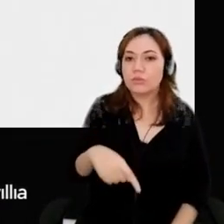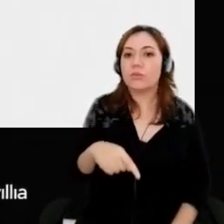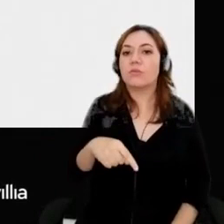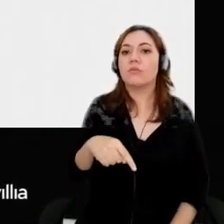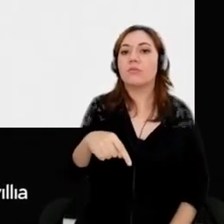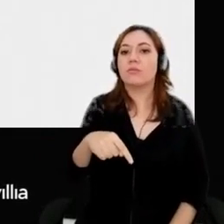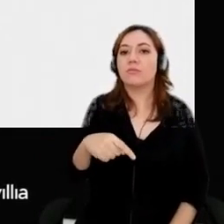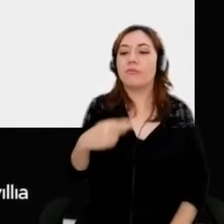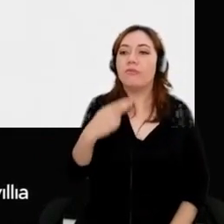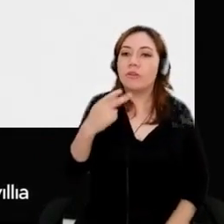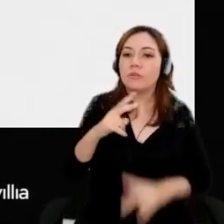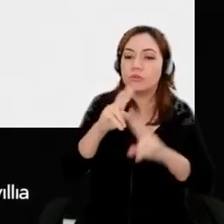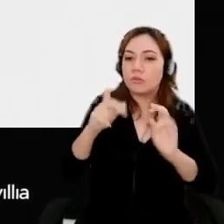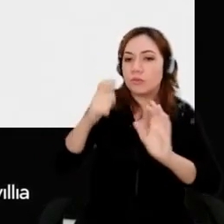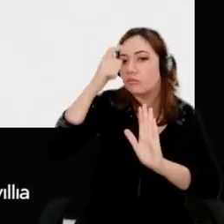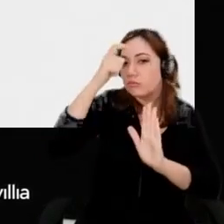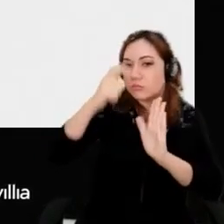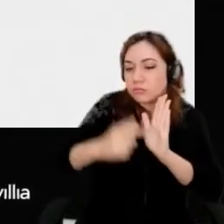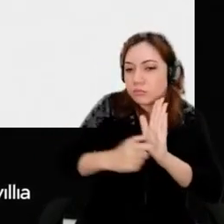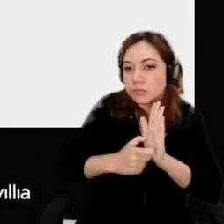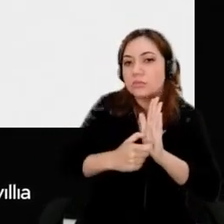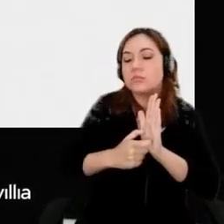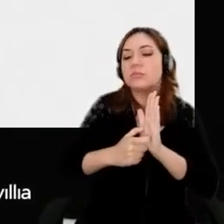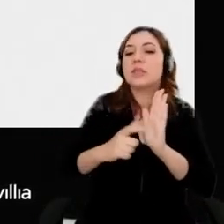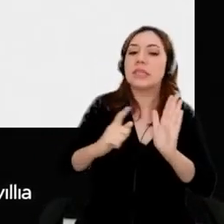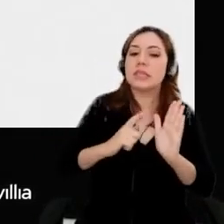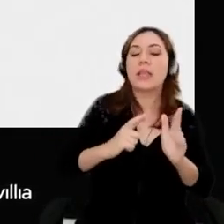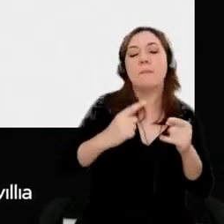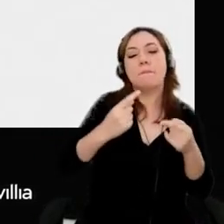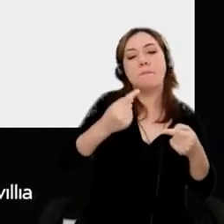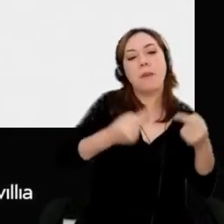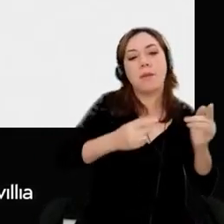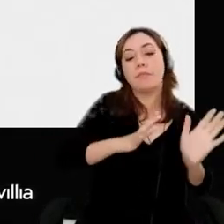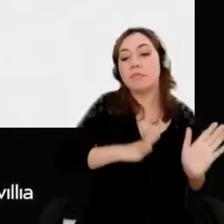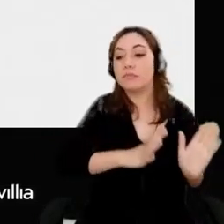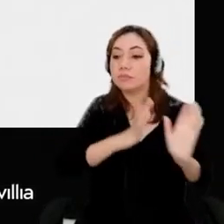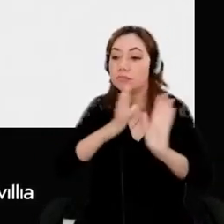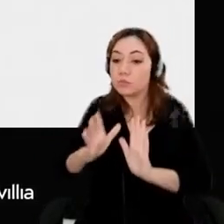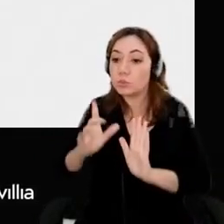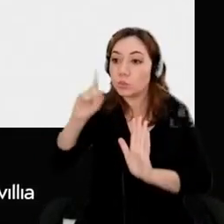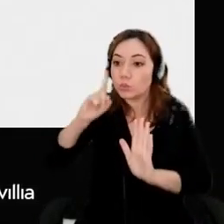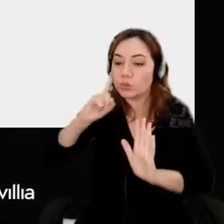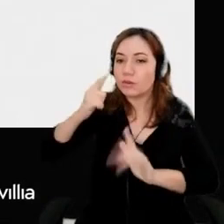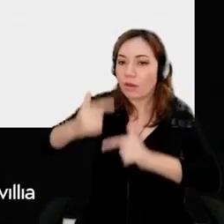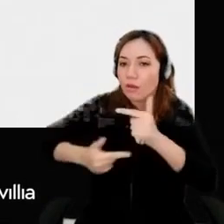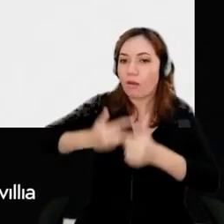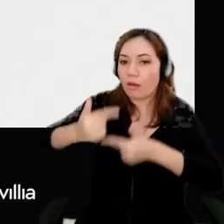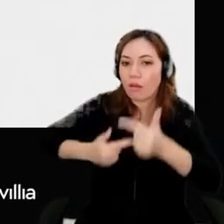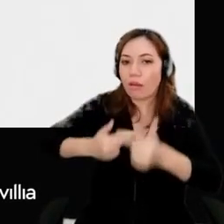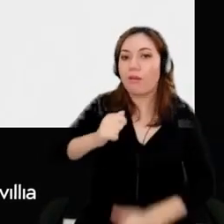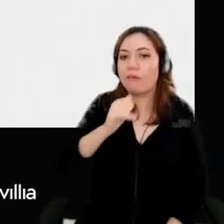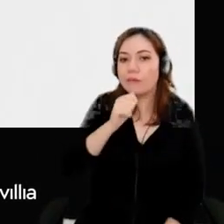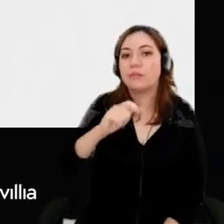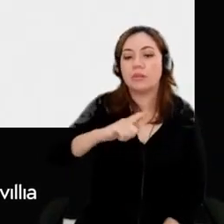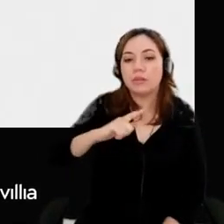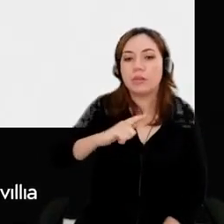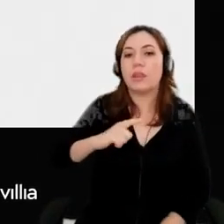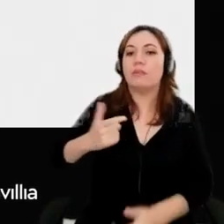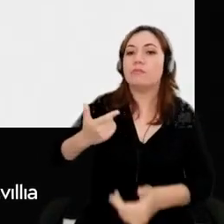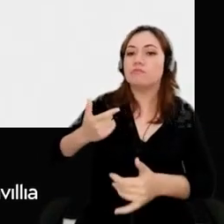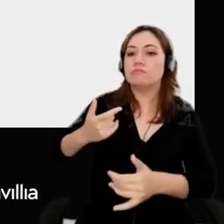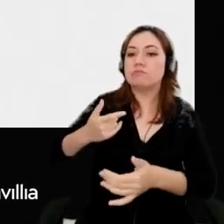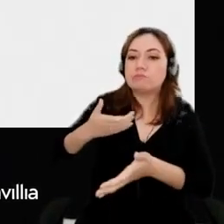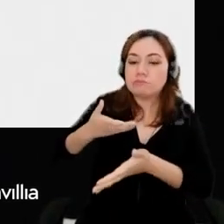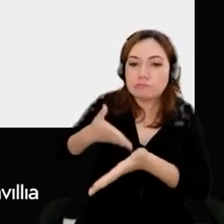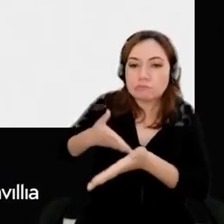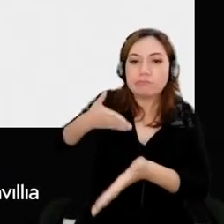intelligence, on the other side, in the day-to-day operations, we still struggle with basic situations. And